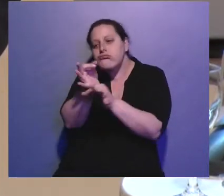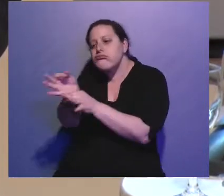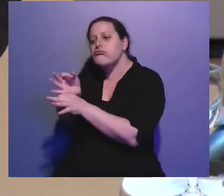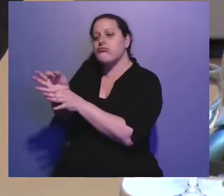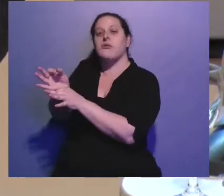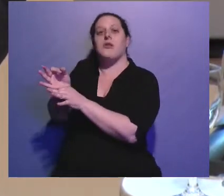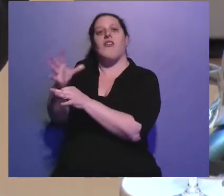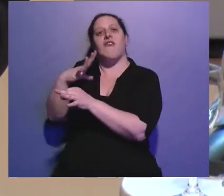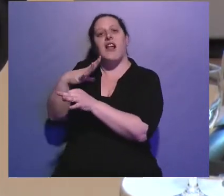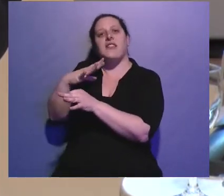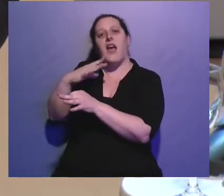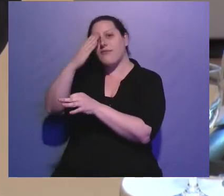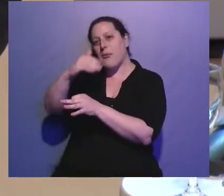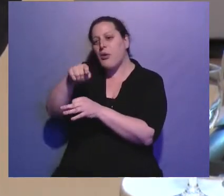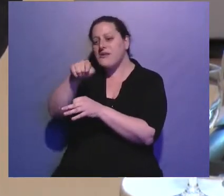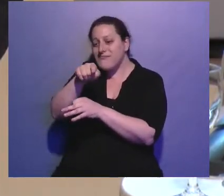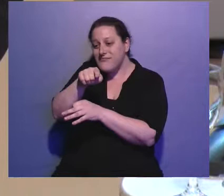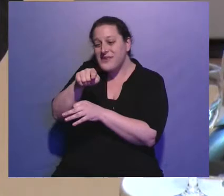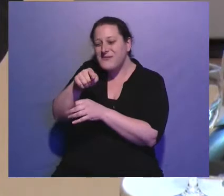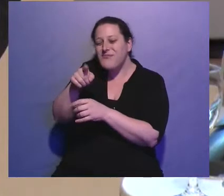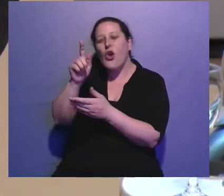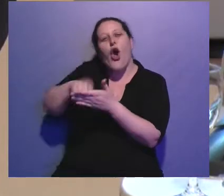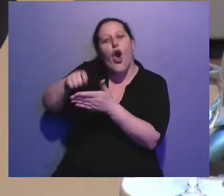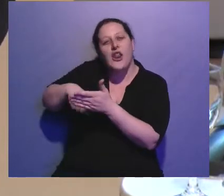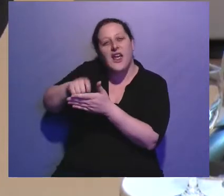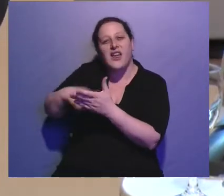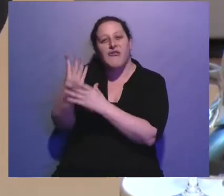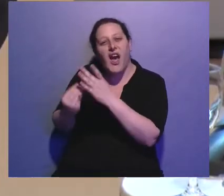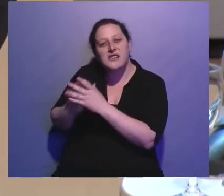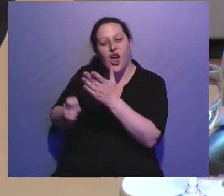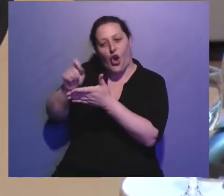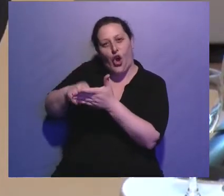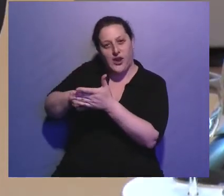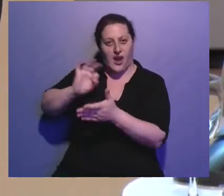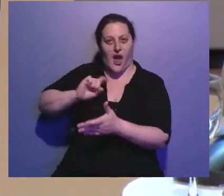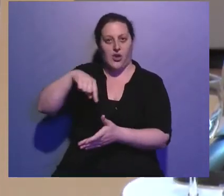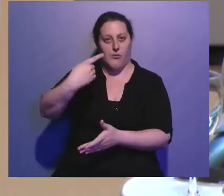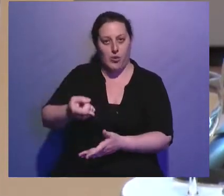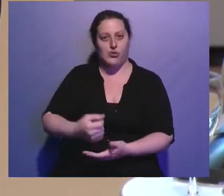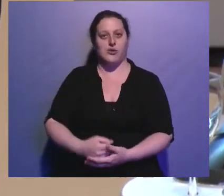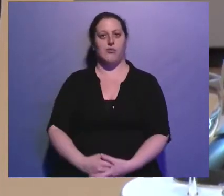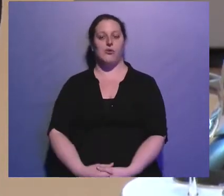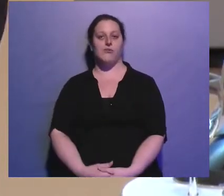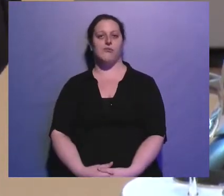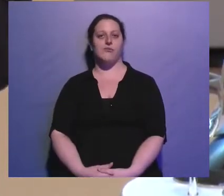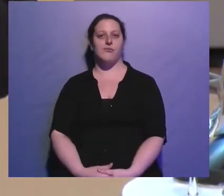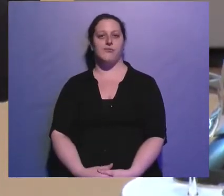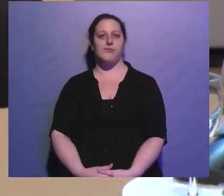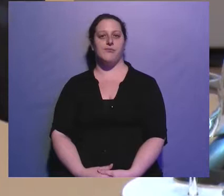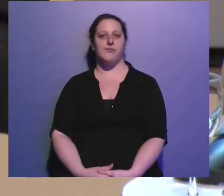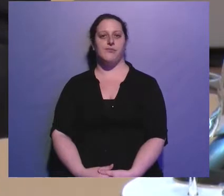for actually receiving the residents' demands to repair mistakes. Thank you.